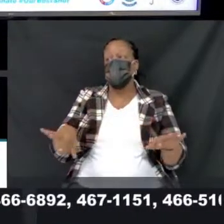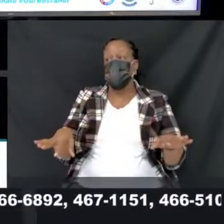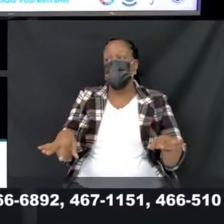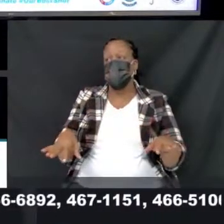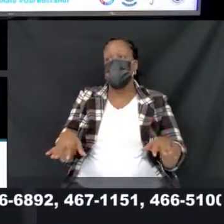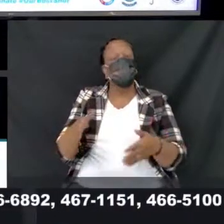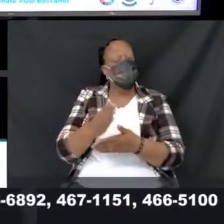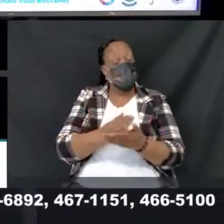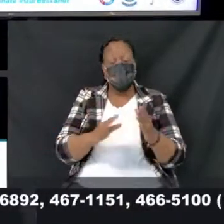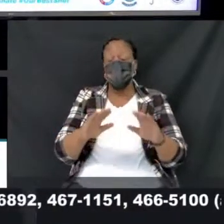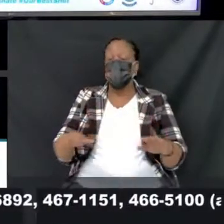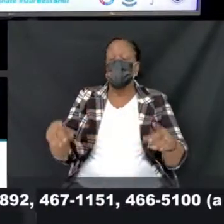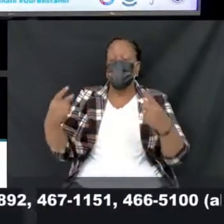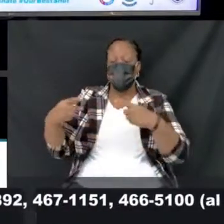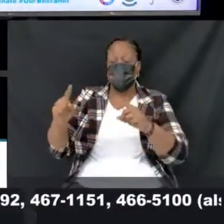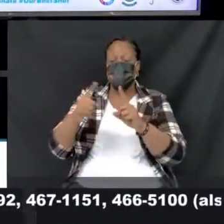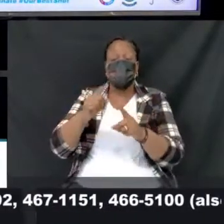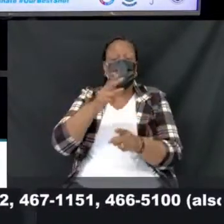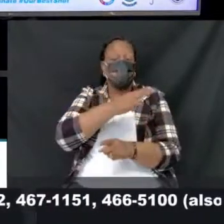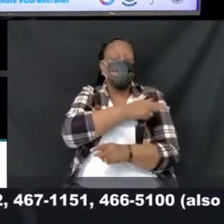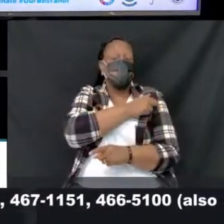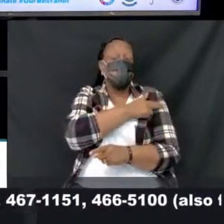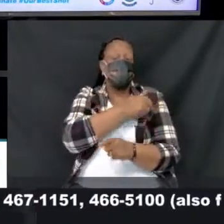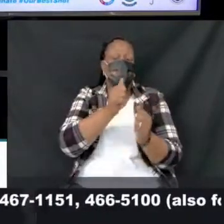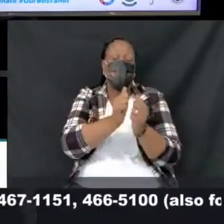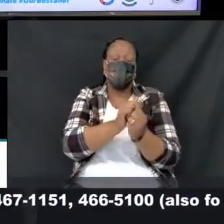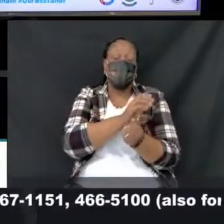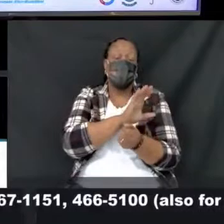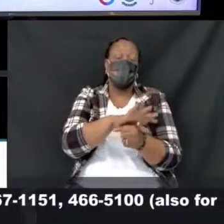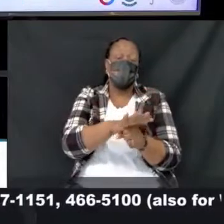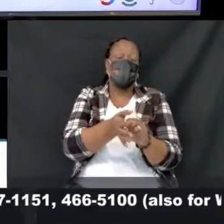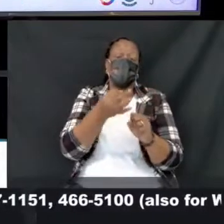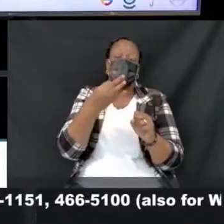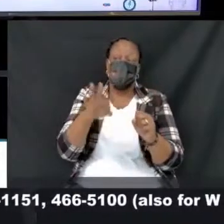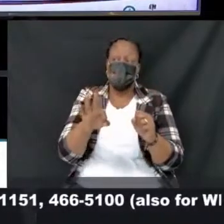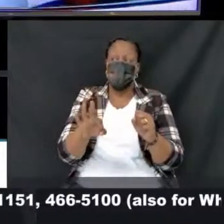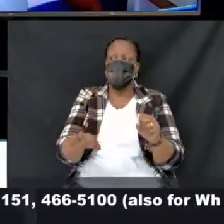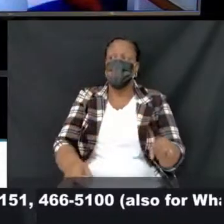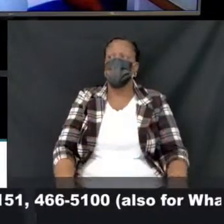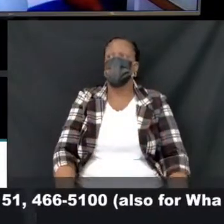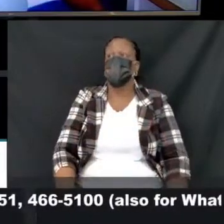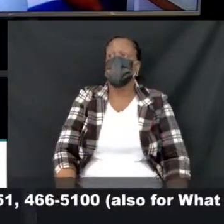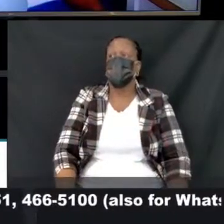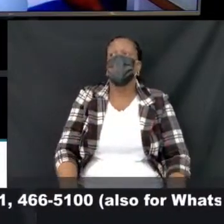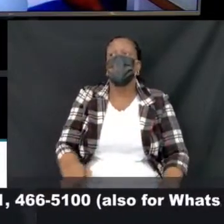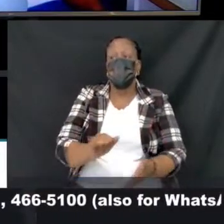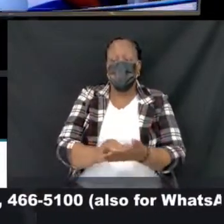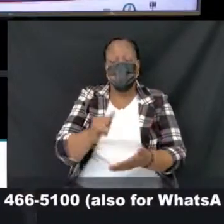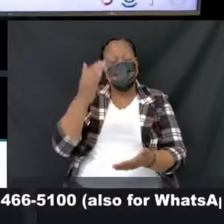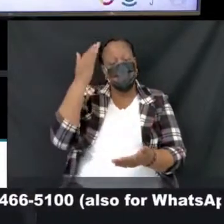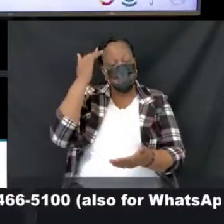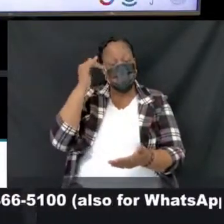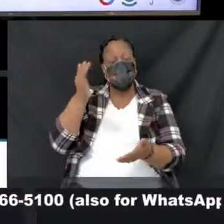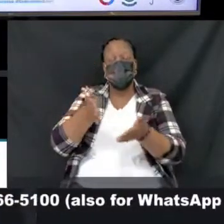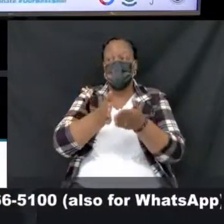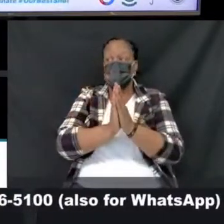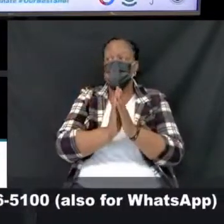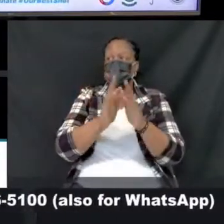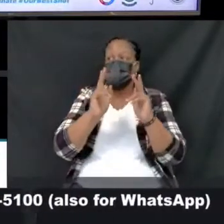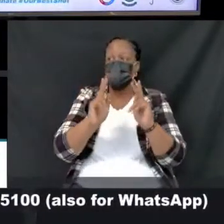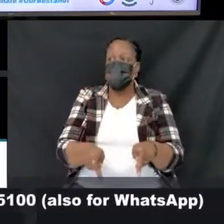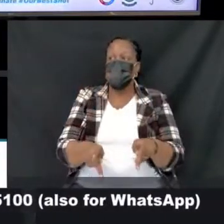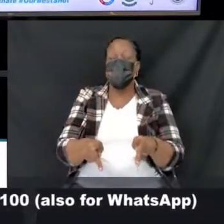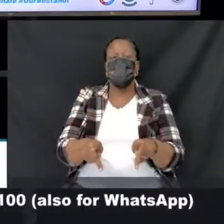admitted during this wave with COVID-19, and that's one of the reasons why we ask persons, if you are